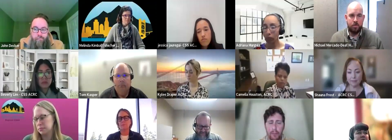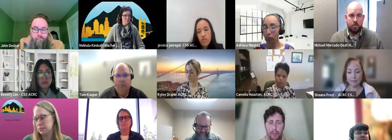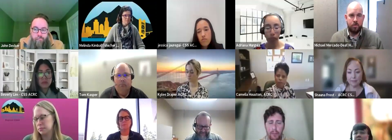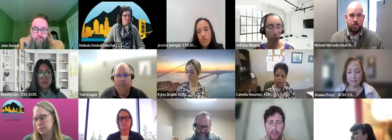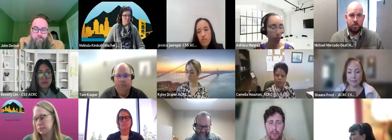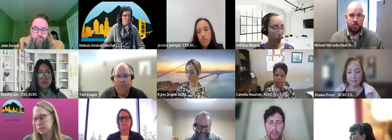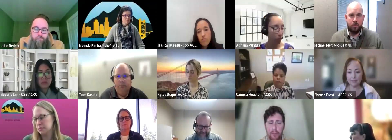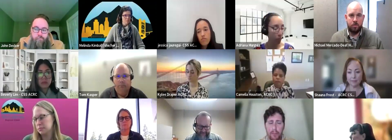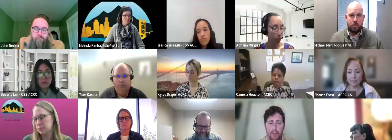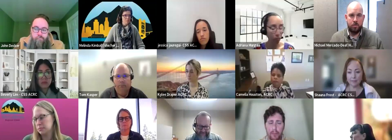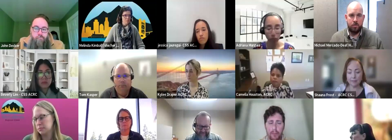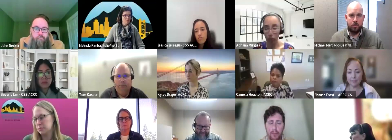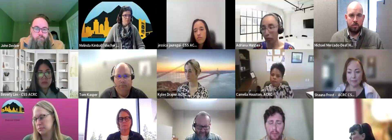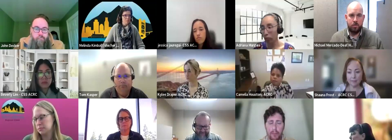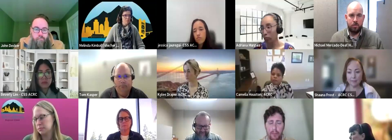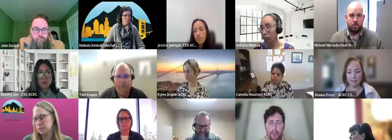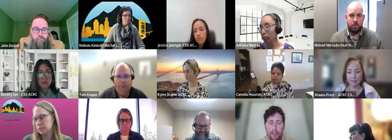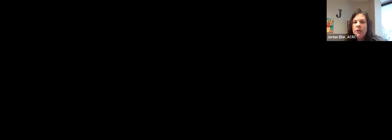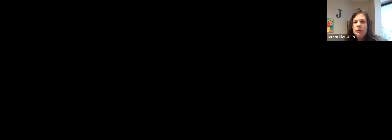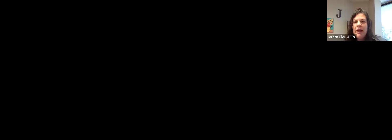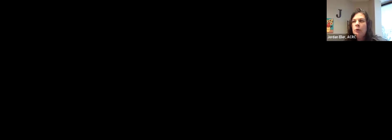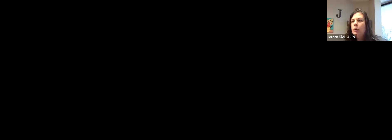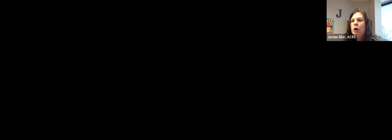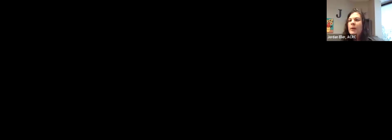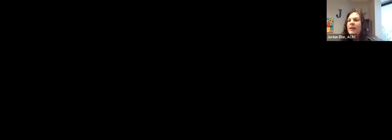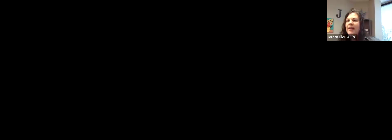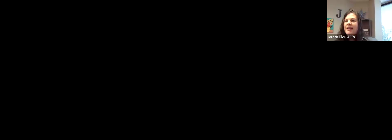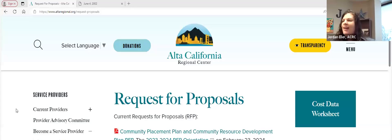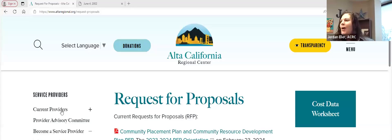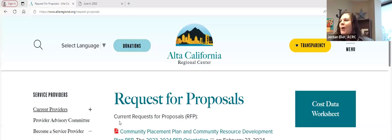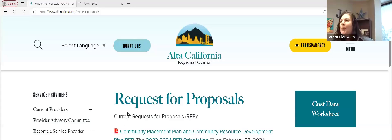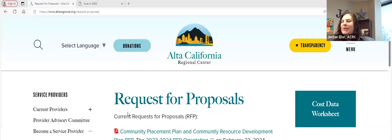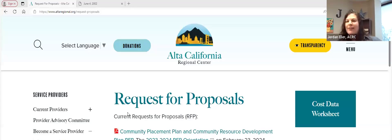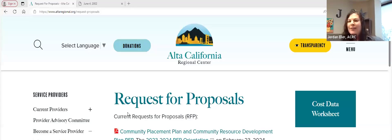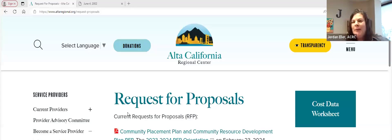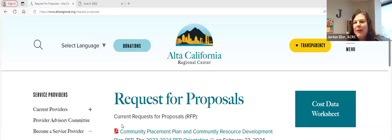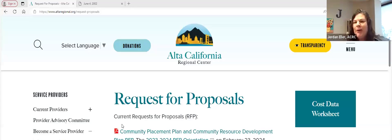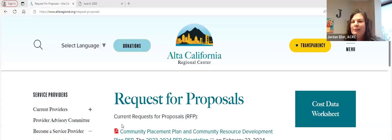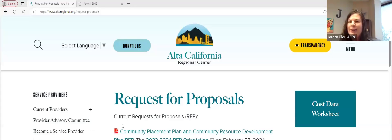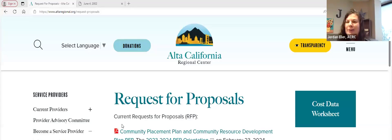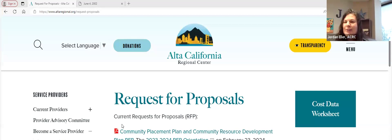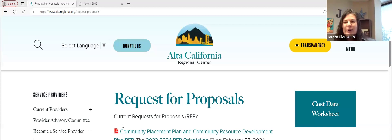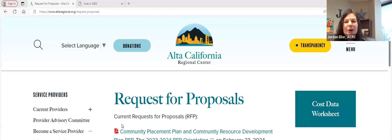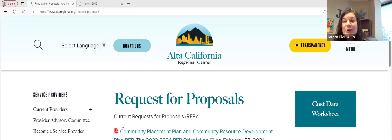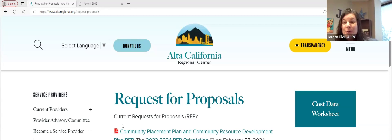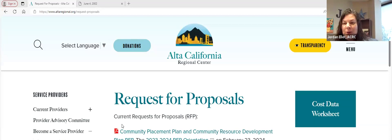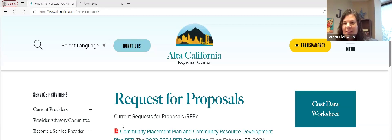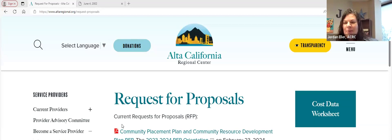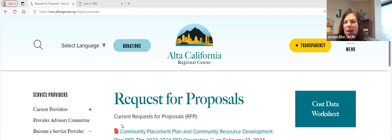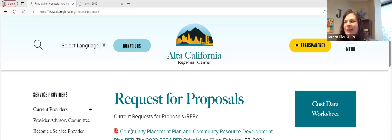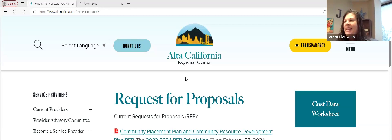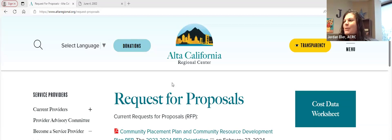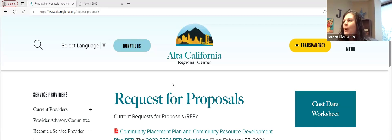see where this is on the website. So this is the time of year, right, where we're hoping that a whole bunch of maybe current vendors or